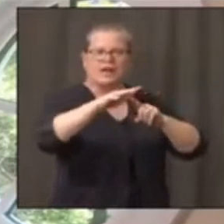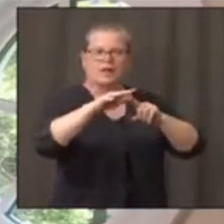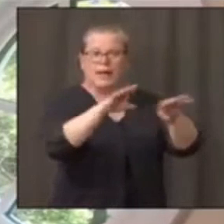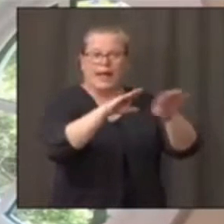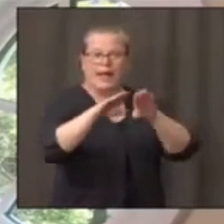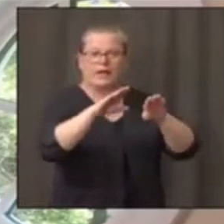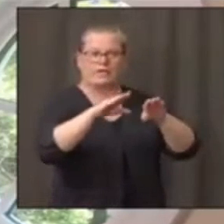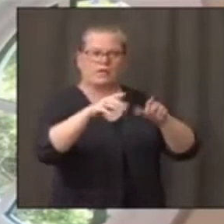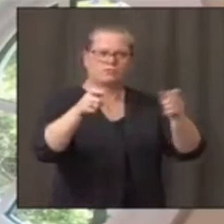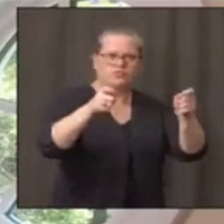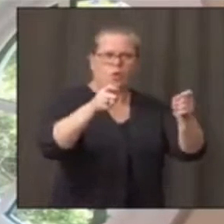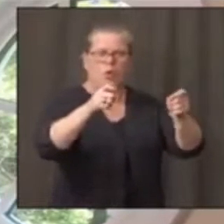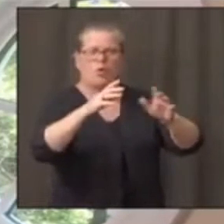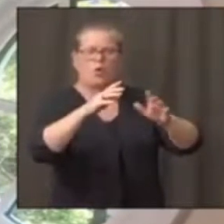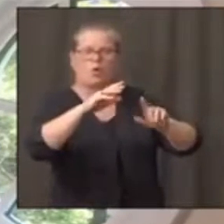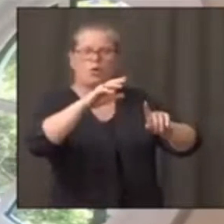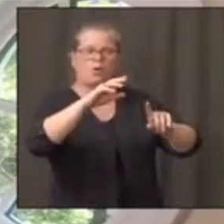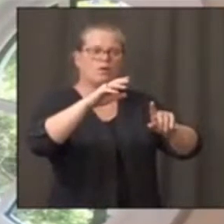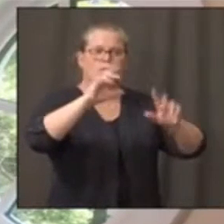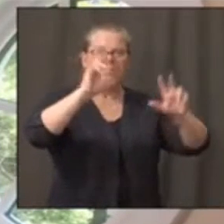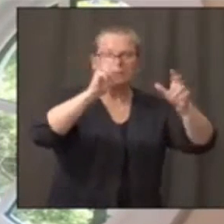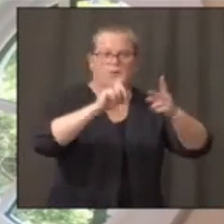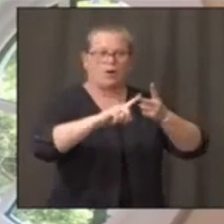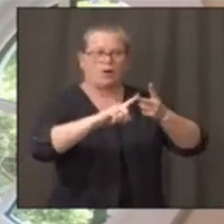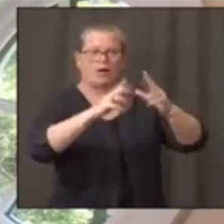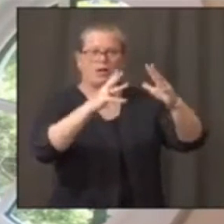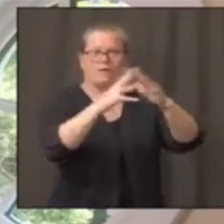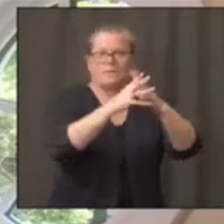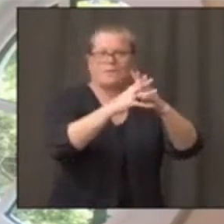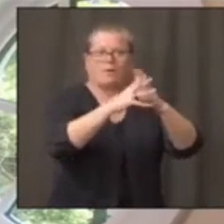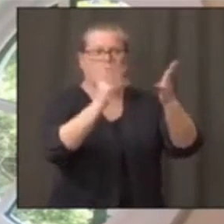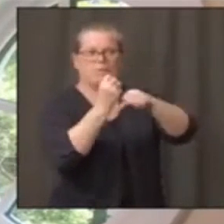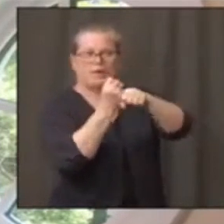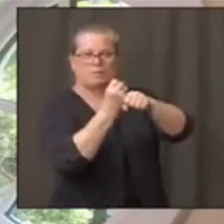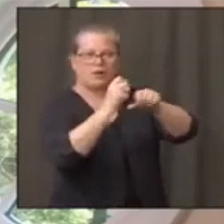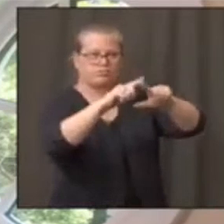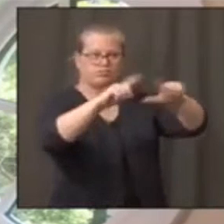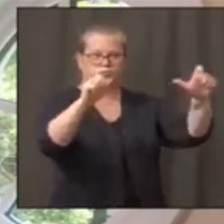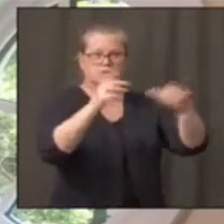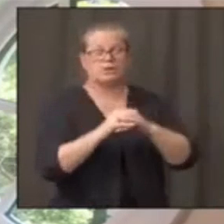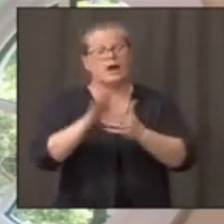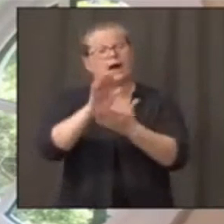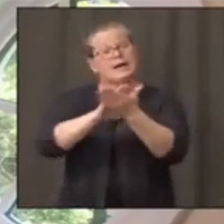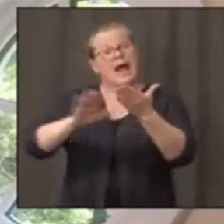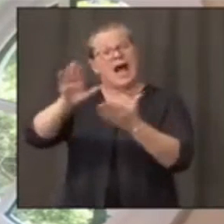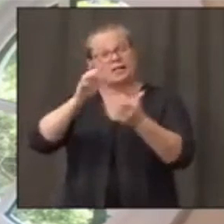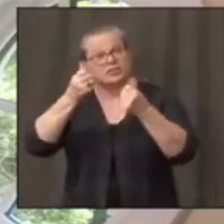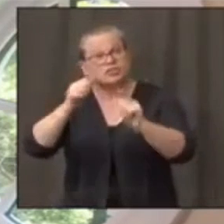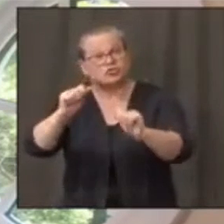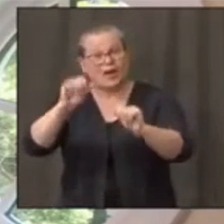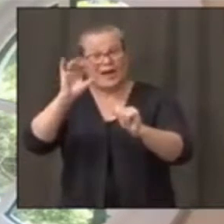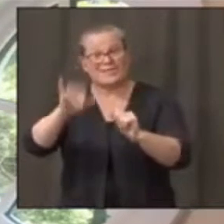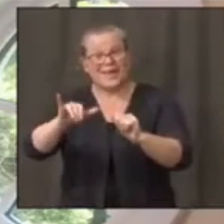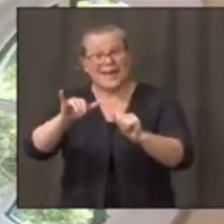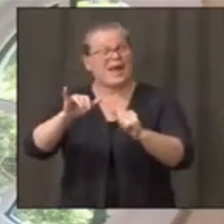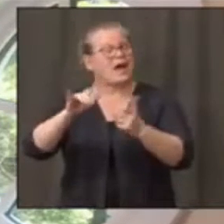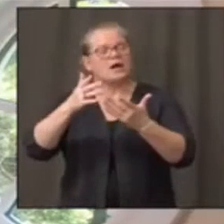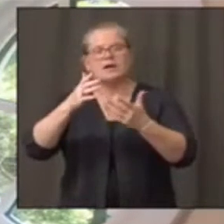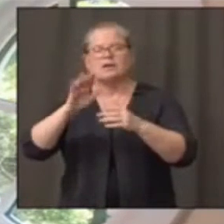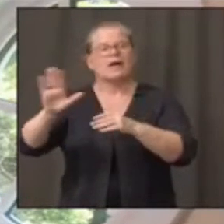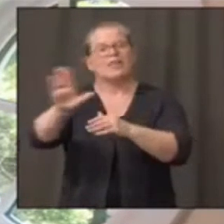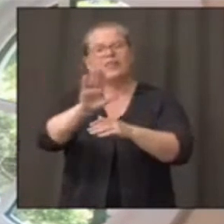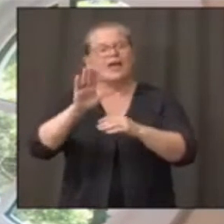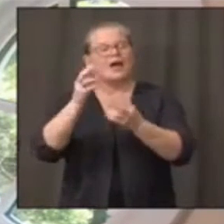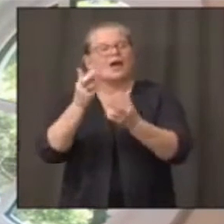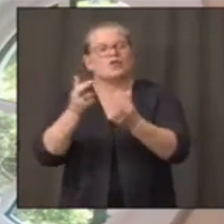doing. Colleges are trying to adopt some of those measures. They're having a harder time. They don't have the resources to do that level of testing. I think it's going to be even more challenging